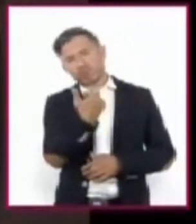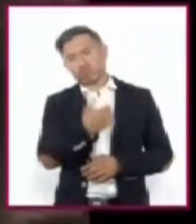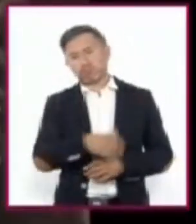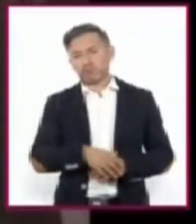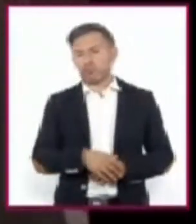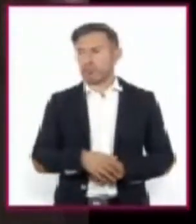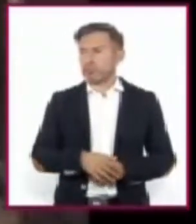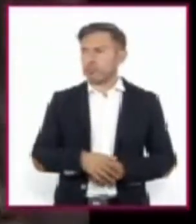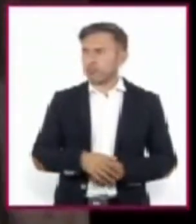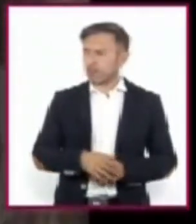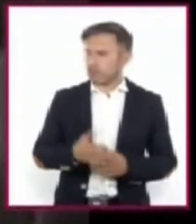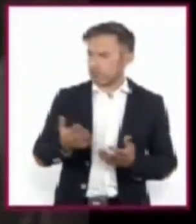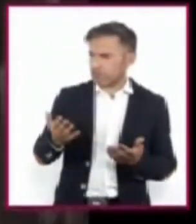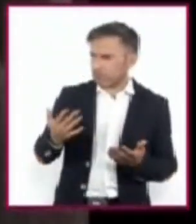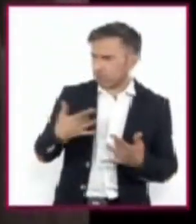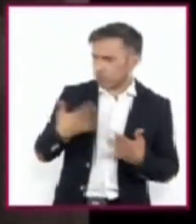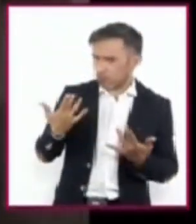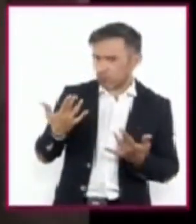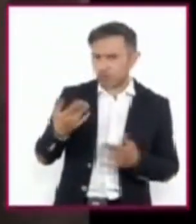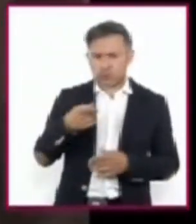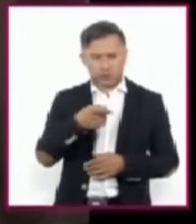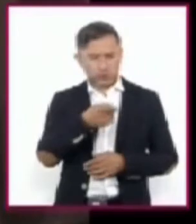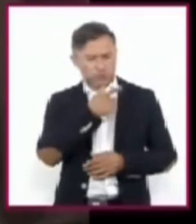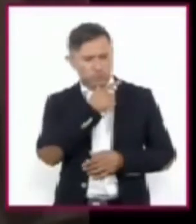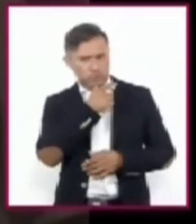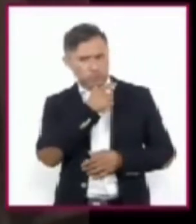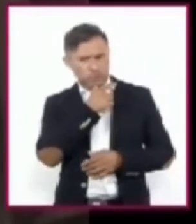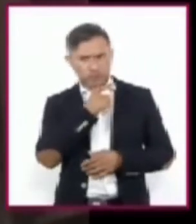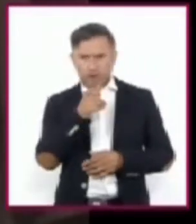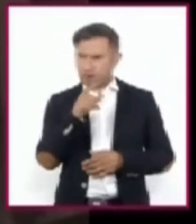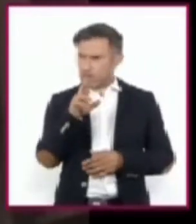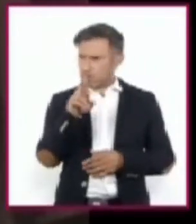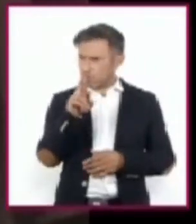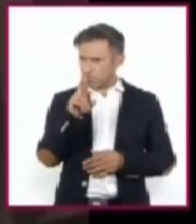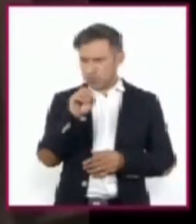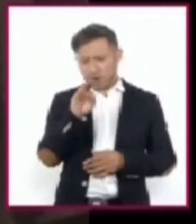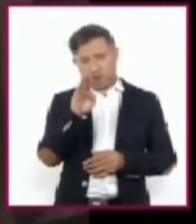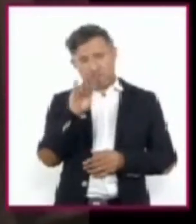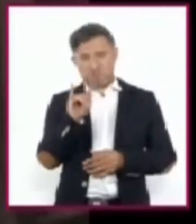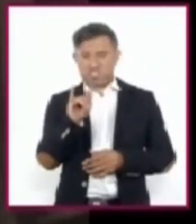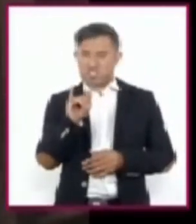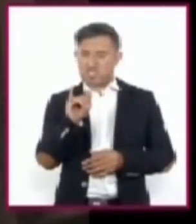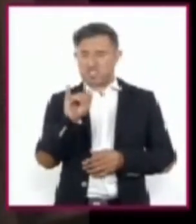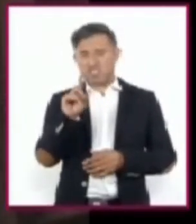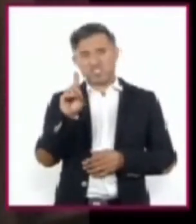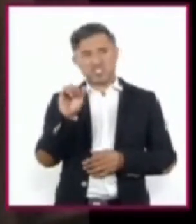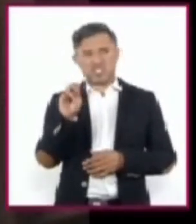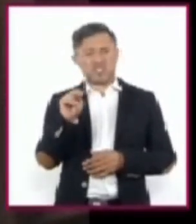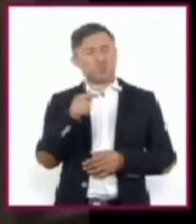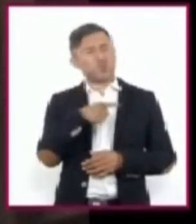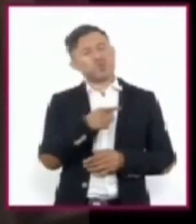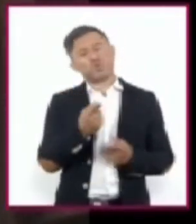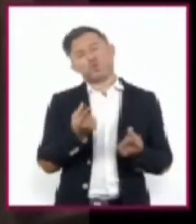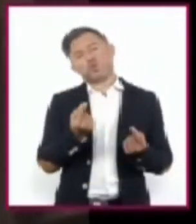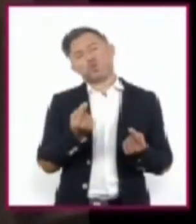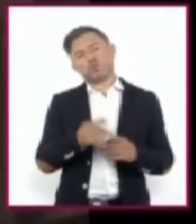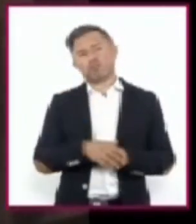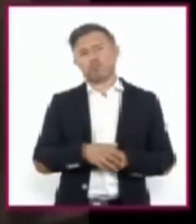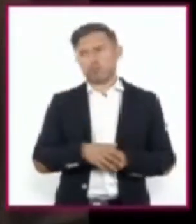Yes? Who are you? Well, I'm Robbie Dean. What do you do? I'm a